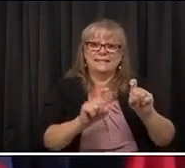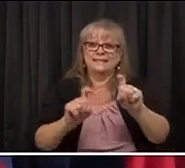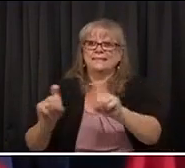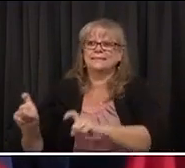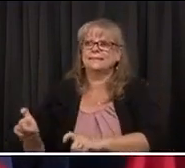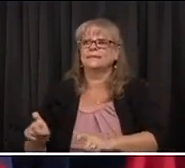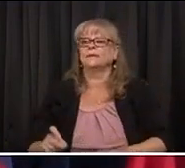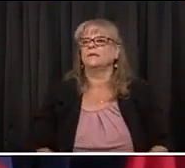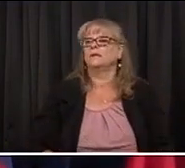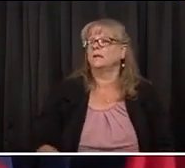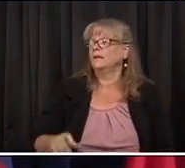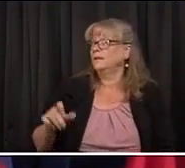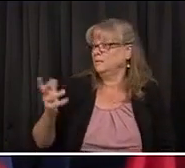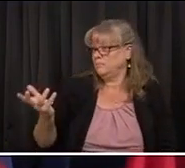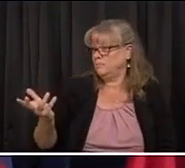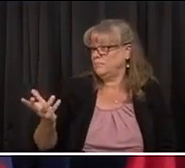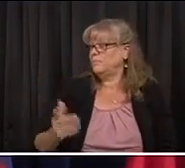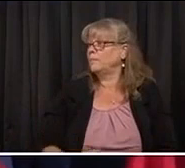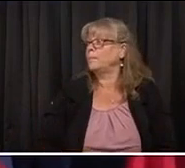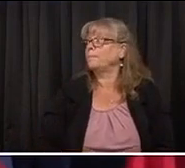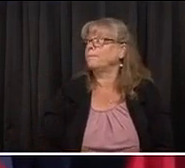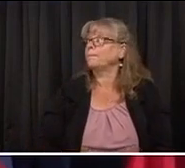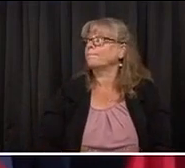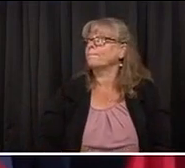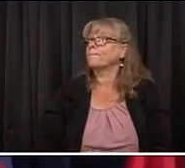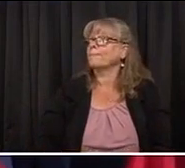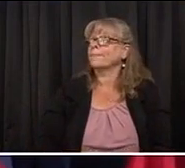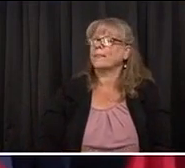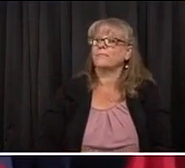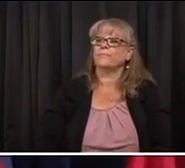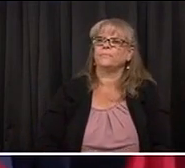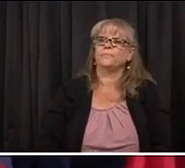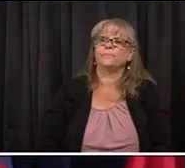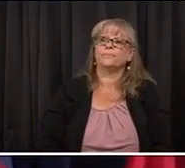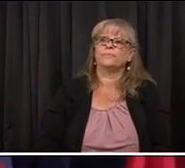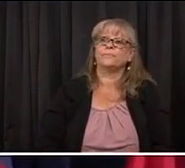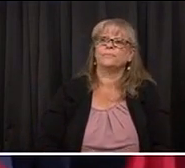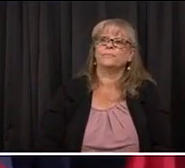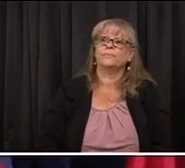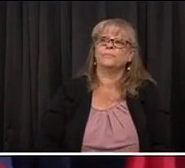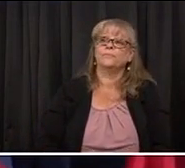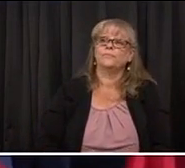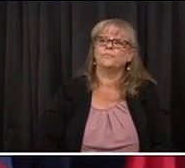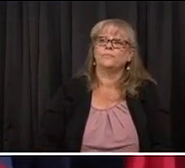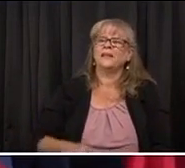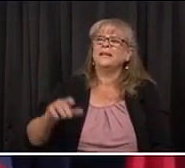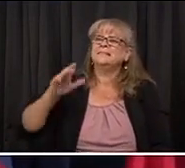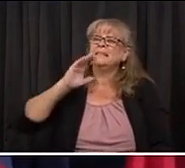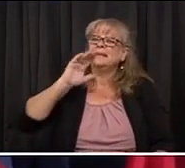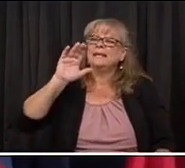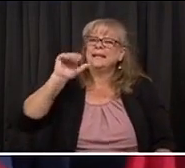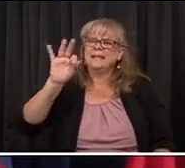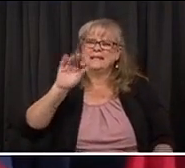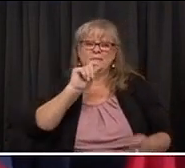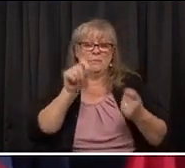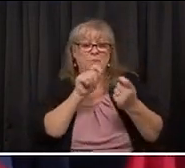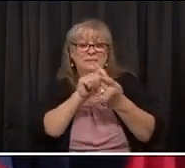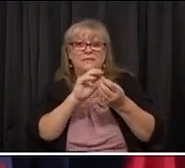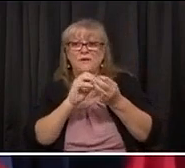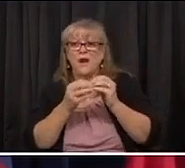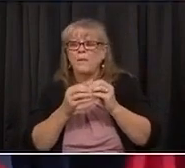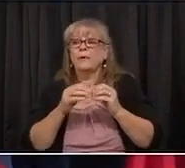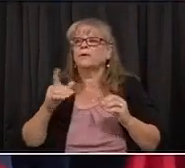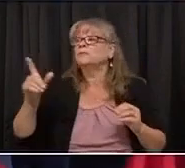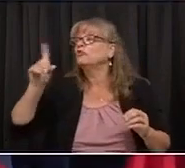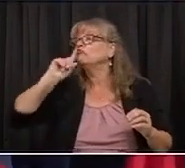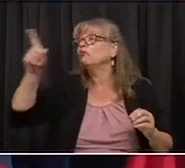your question? I just wonder if there's a certain number. I mean, obviously you've got a lot of apprehension from parents. Well, I hope there's no outbreaks, and therefore there's no testing, but